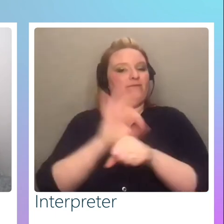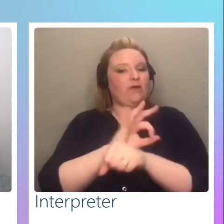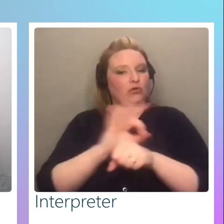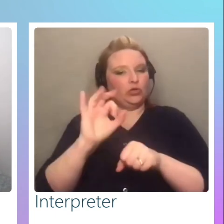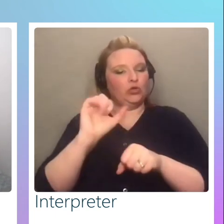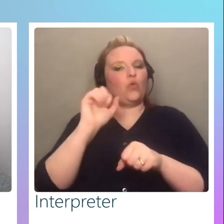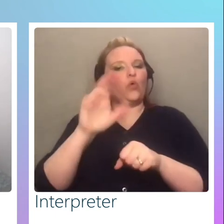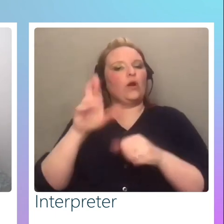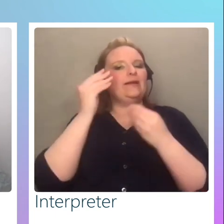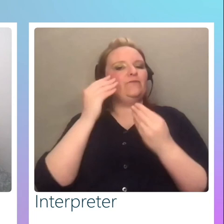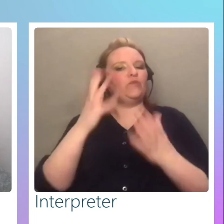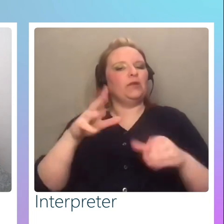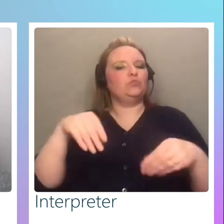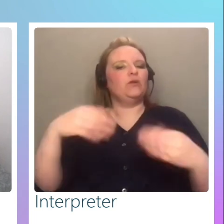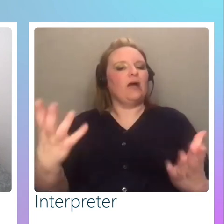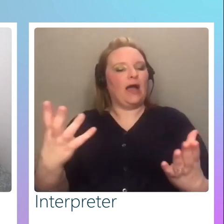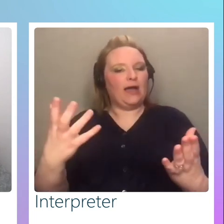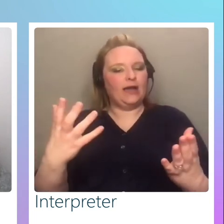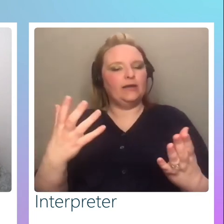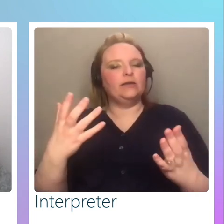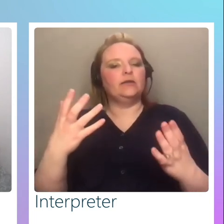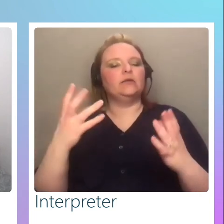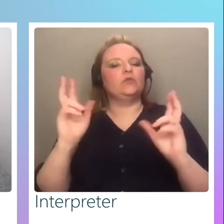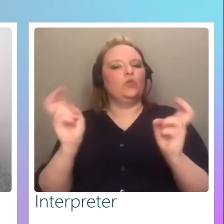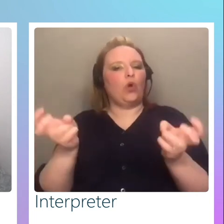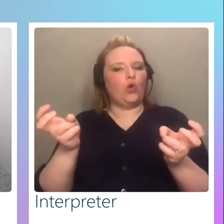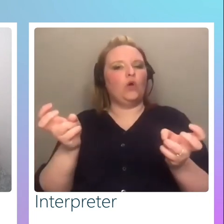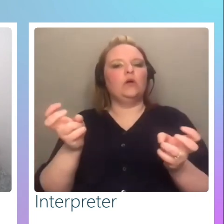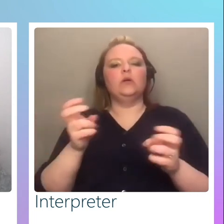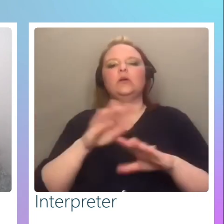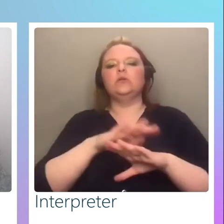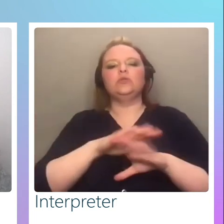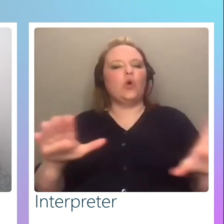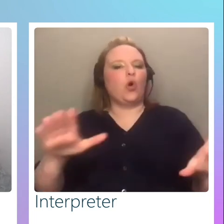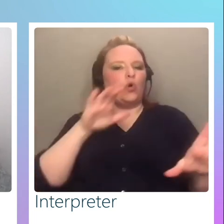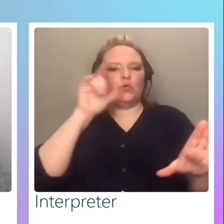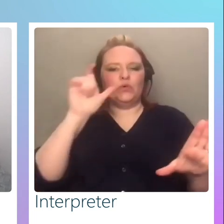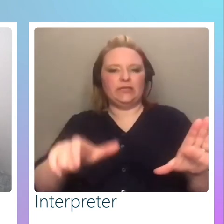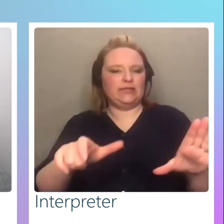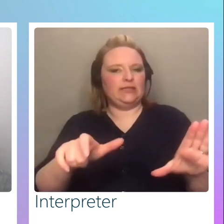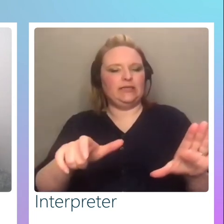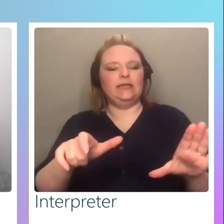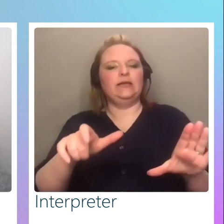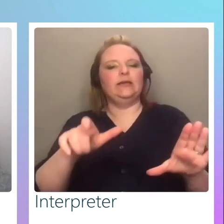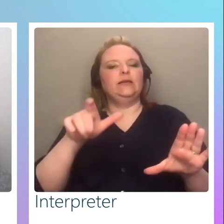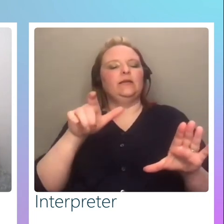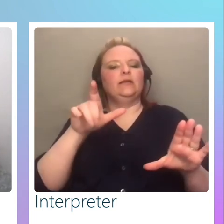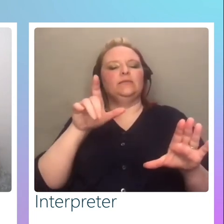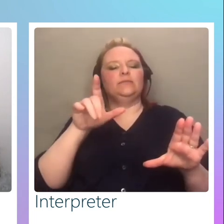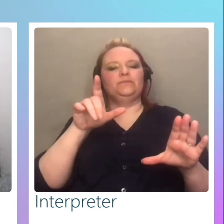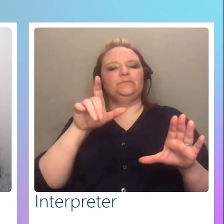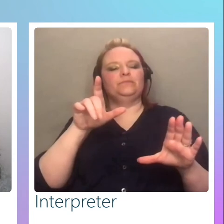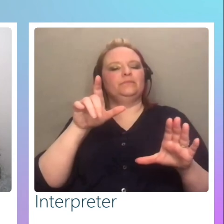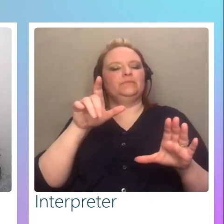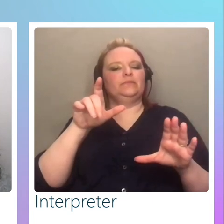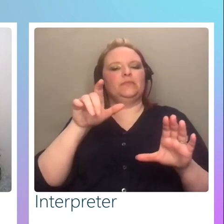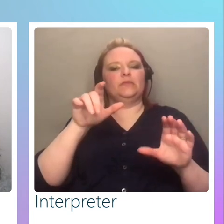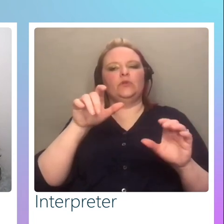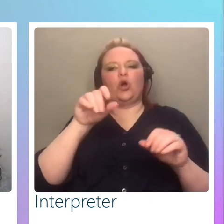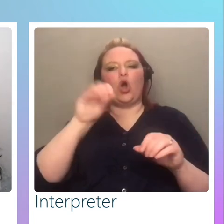the information being conveyed, unquote, and does not need, therefore, to be disableable under